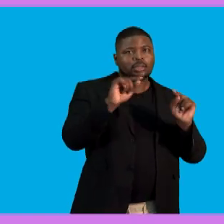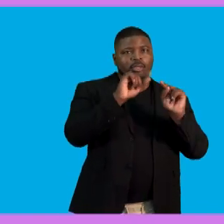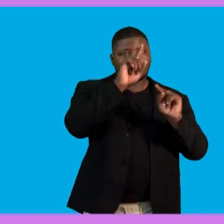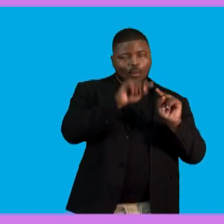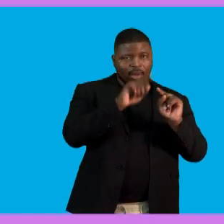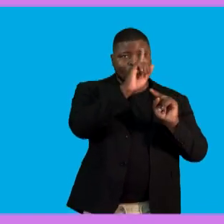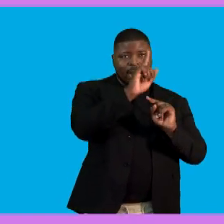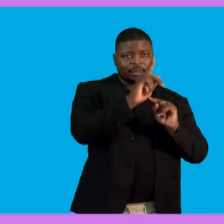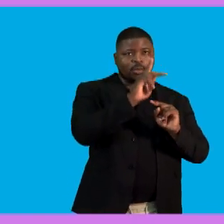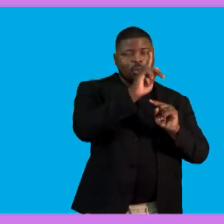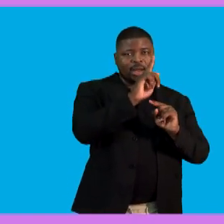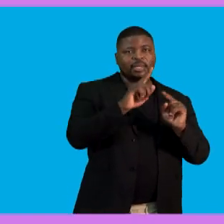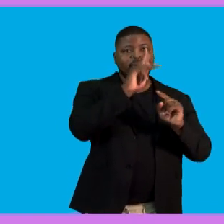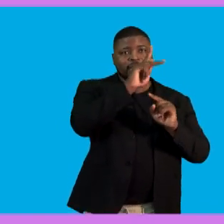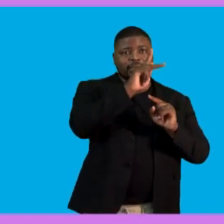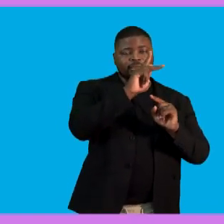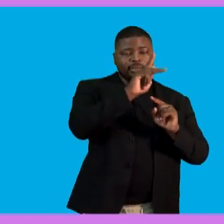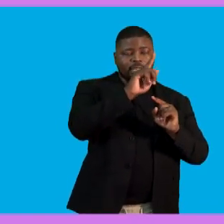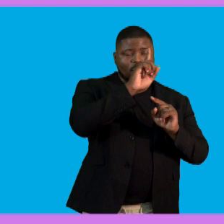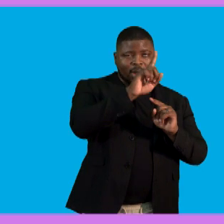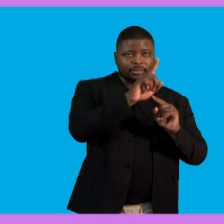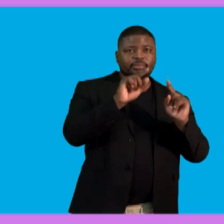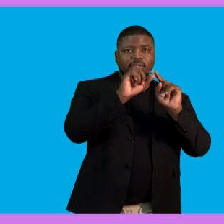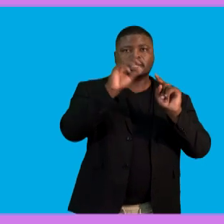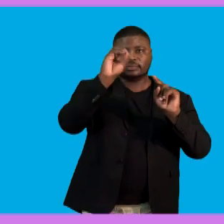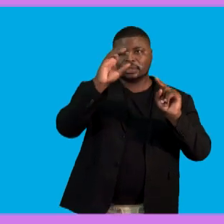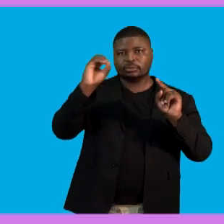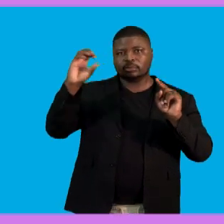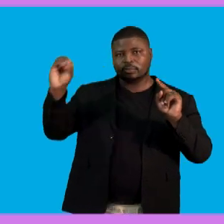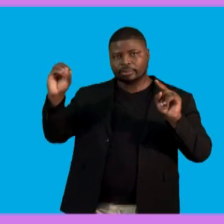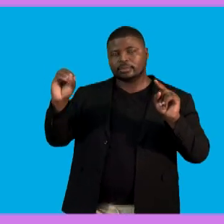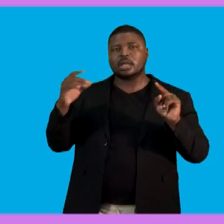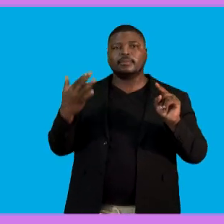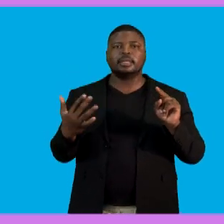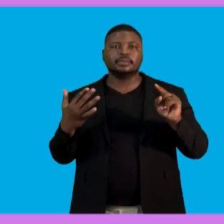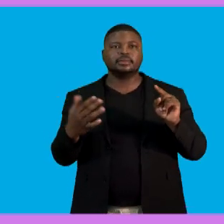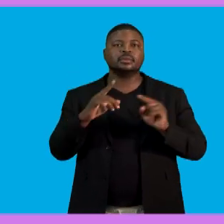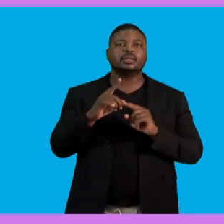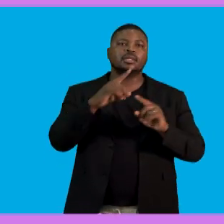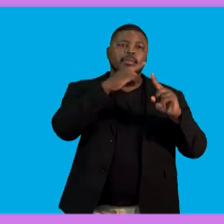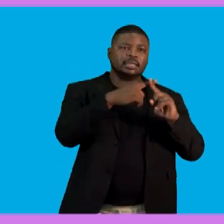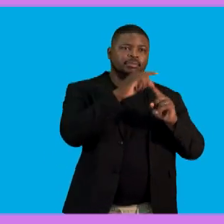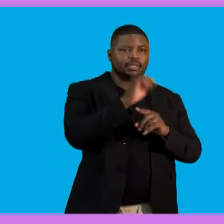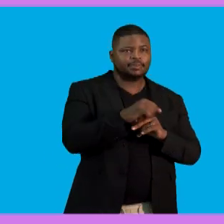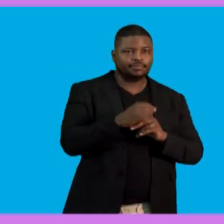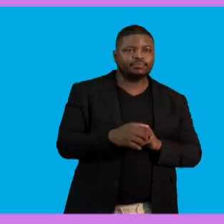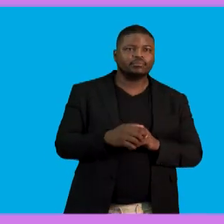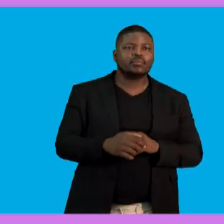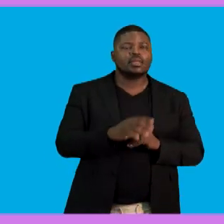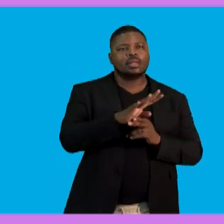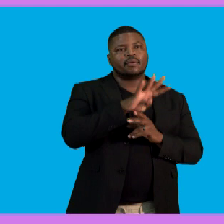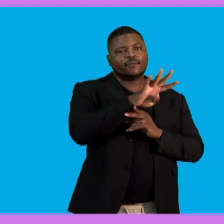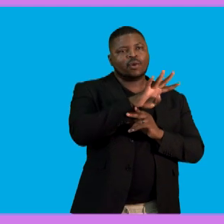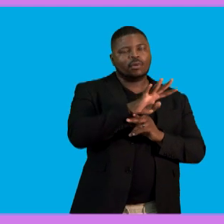where we start, we put a 1, then we've got zeros up until where we're going. It means we are multiplying. So we're going to say 4 multiplied